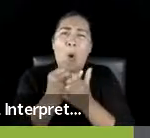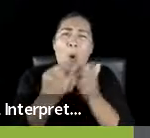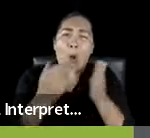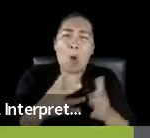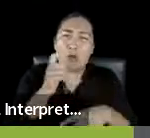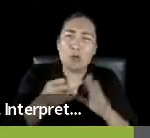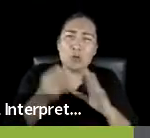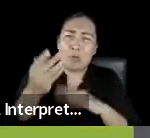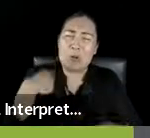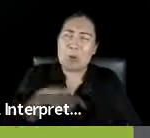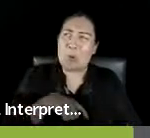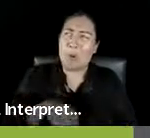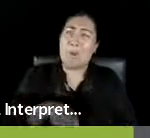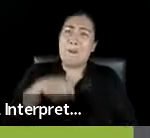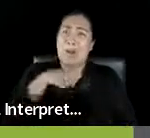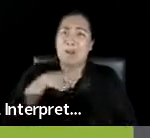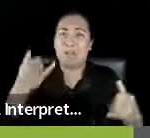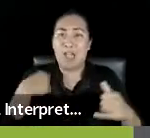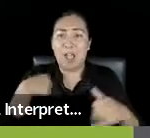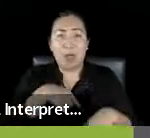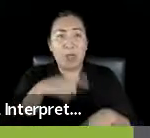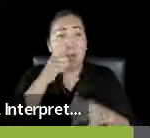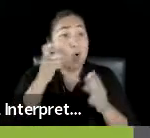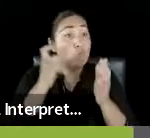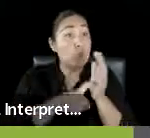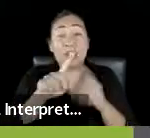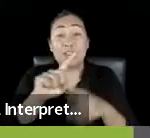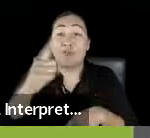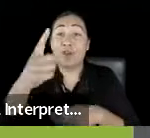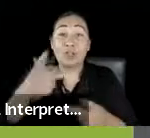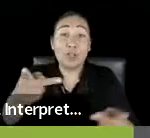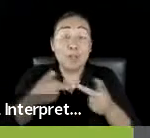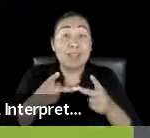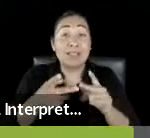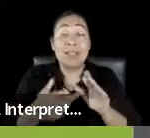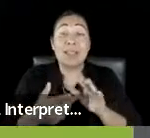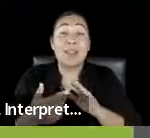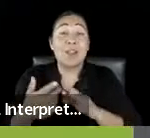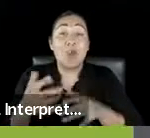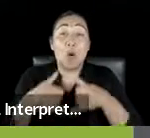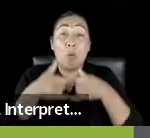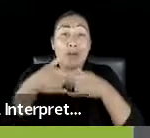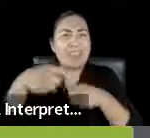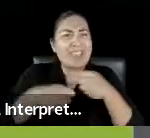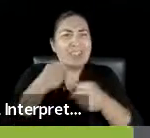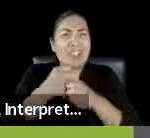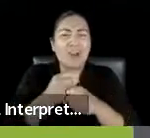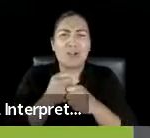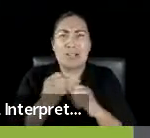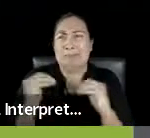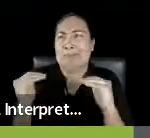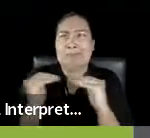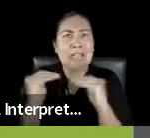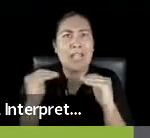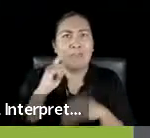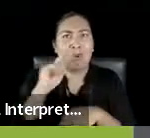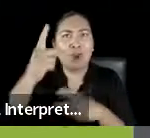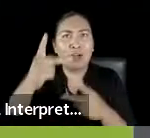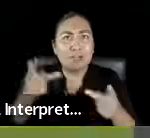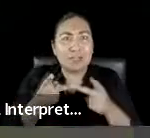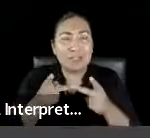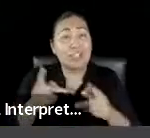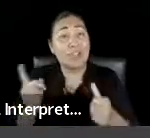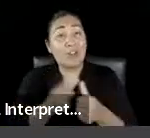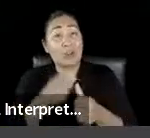proud of you. Now we're going to recognize first place winning projects and present the awards. And this year we actually had a tie for first place. So first, we're going to